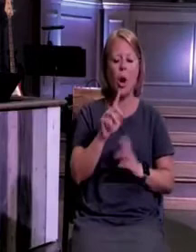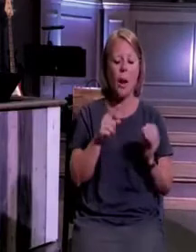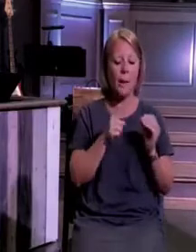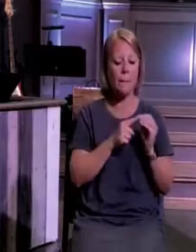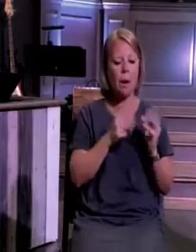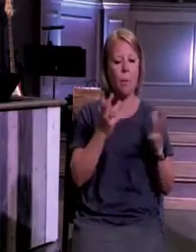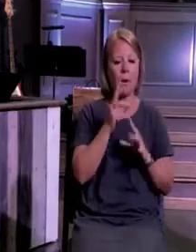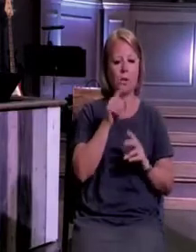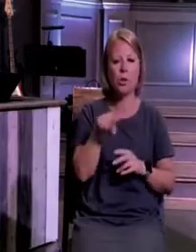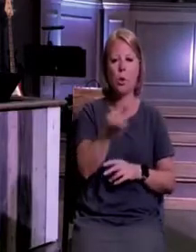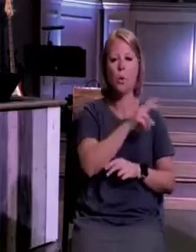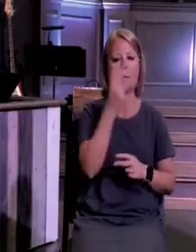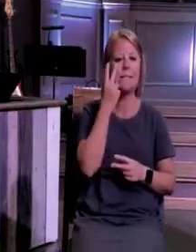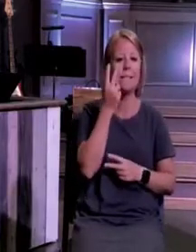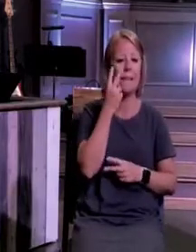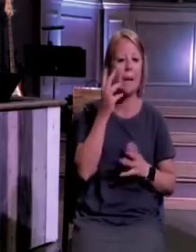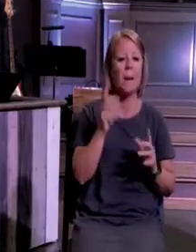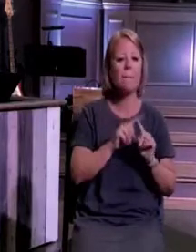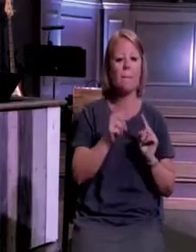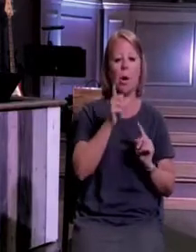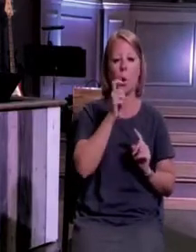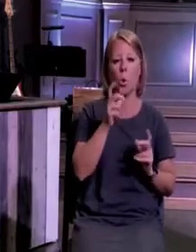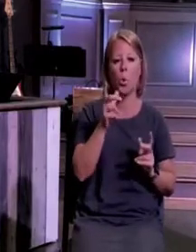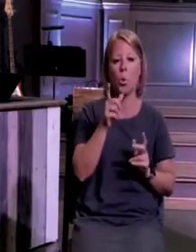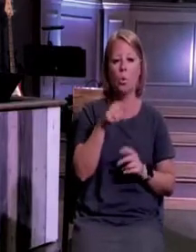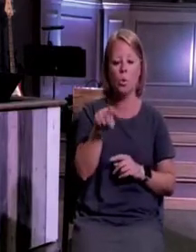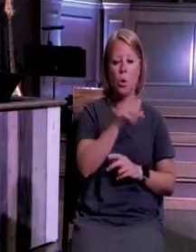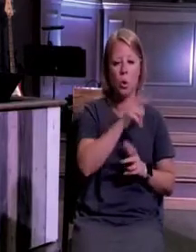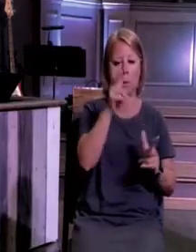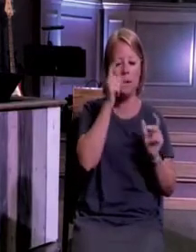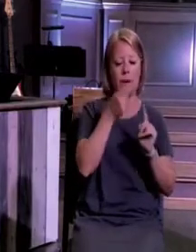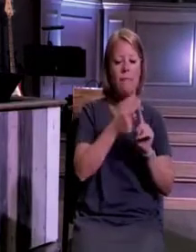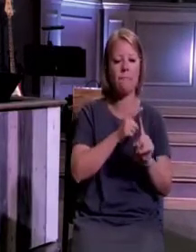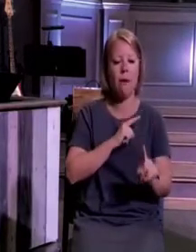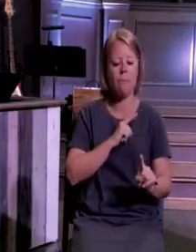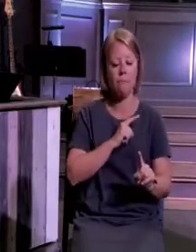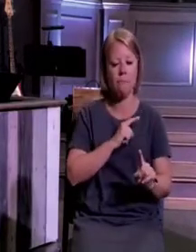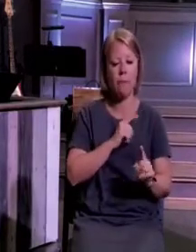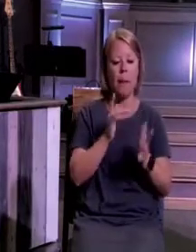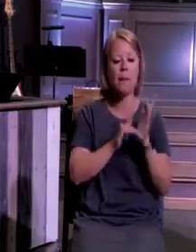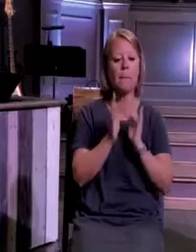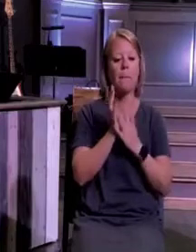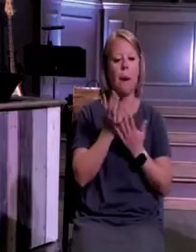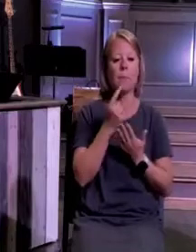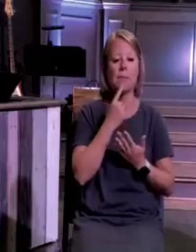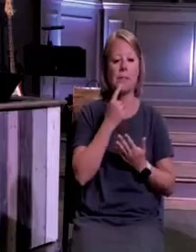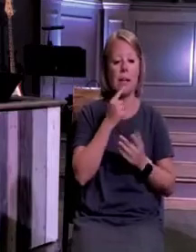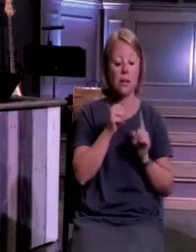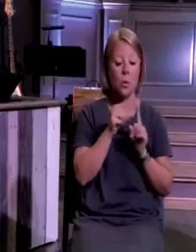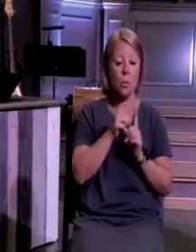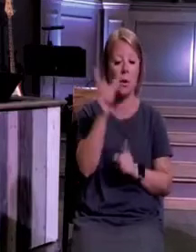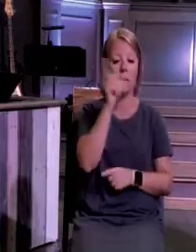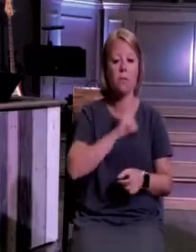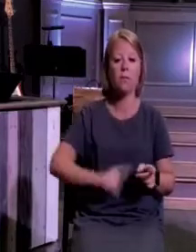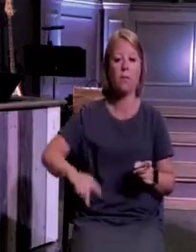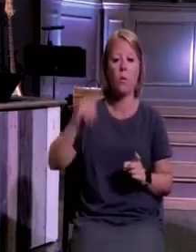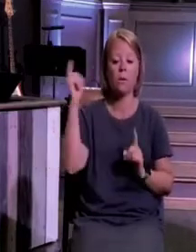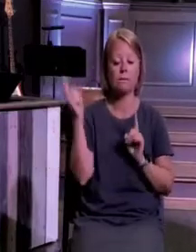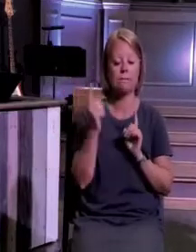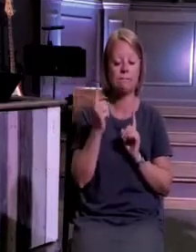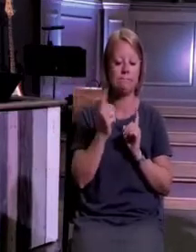you see, but it's about who you hear from. The Bible says the word of the Lord came to